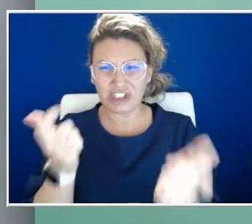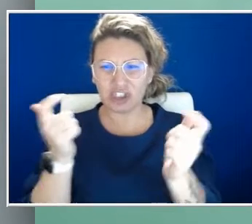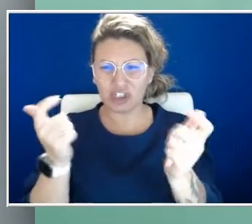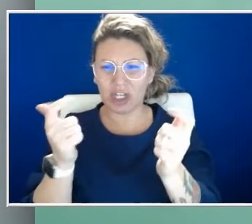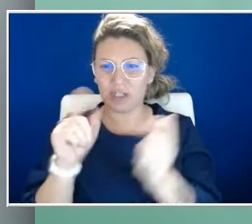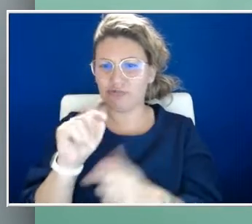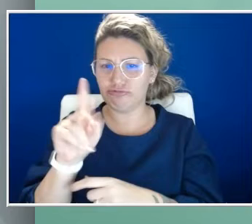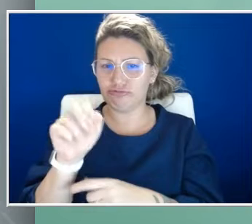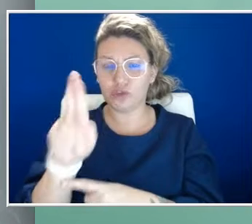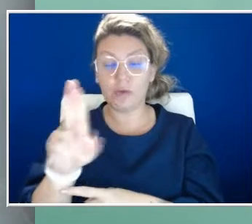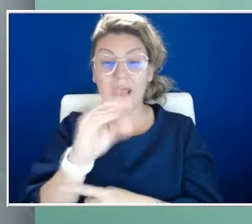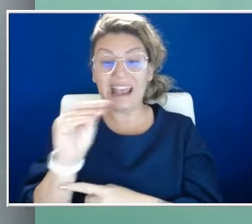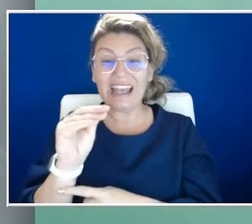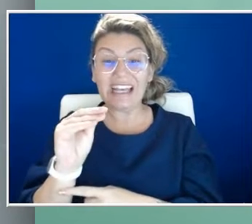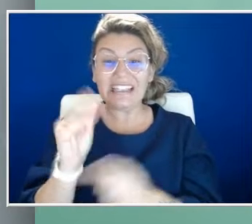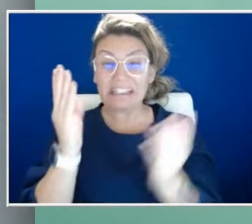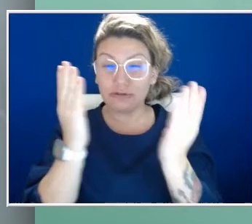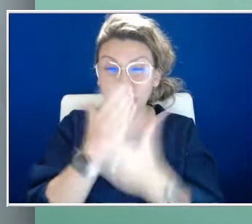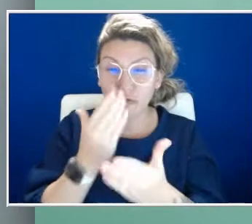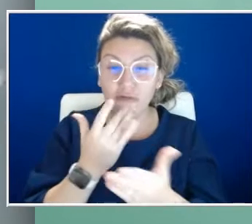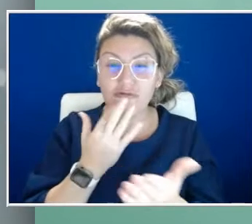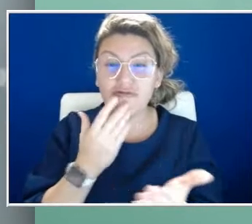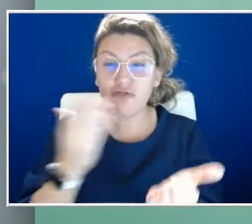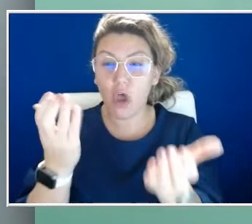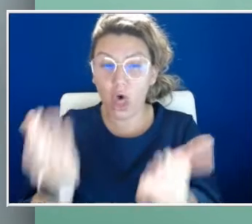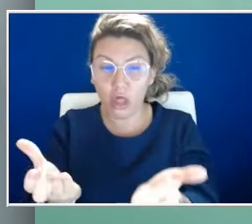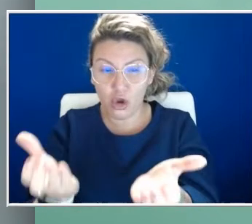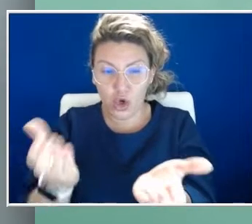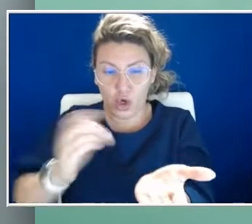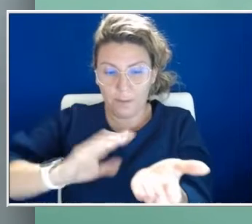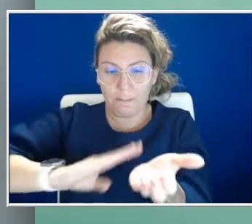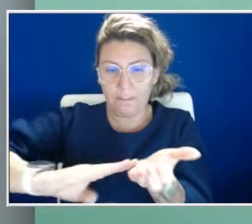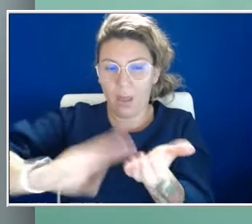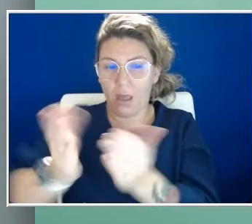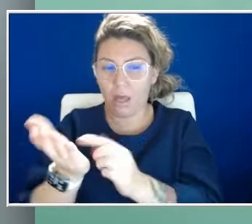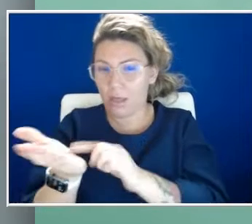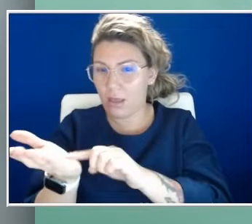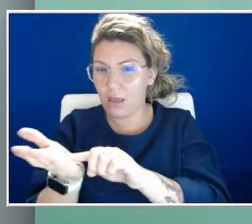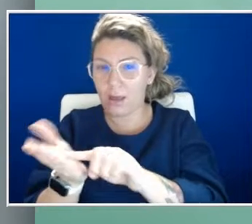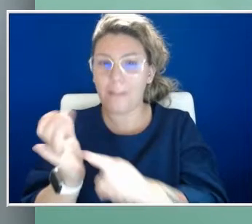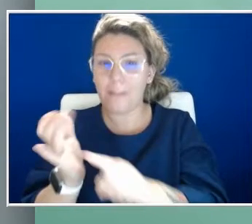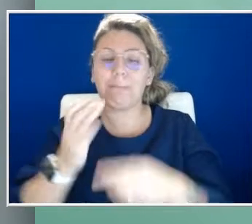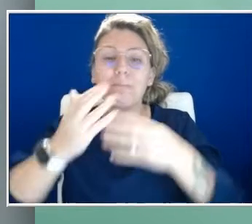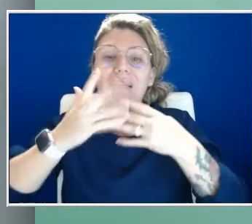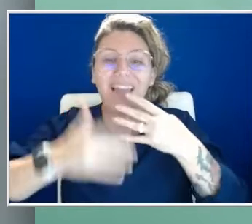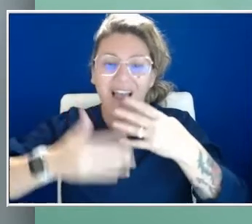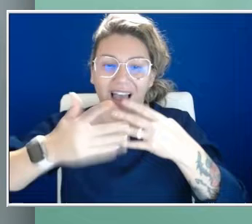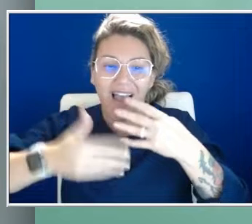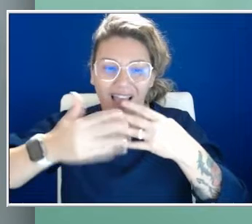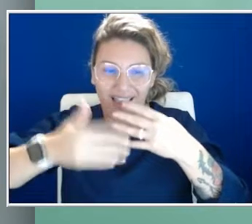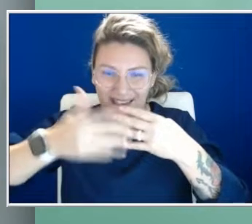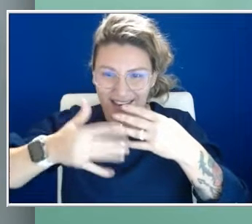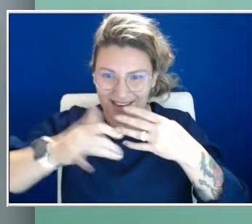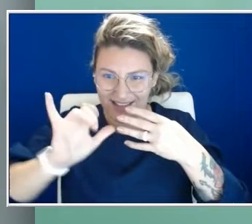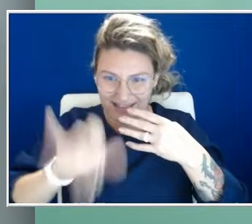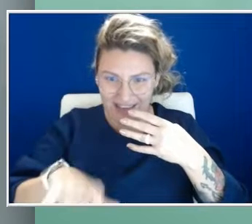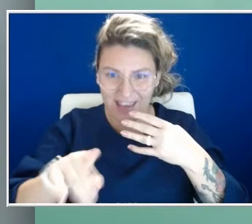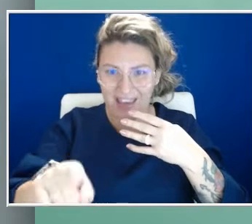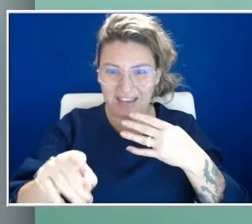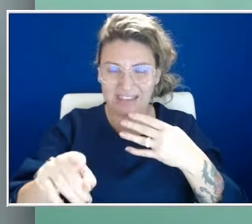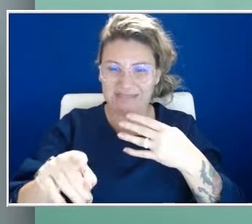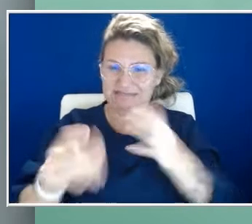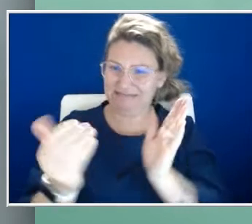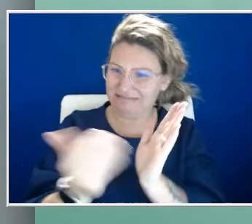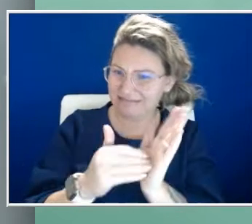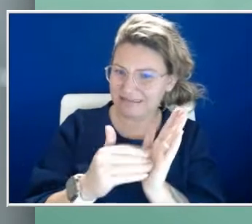And the dark area there that you can see is actually the blood. So you can see that that was what had tipped off the fact that he was bleeding again. That's in the